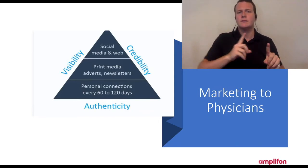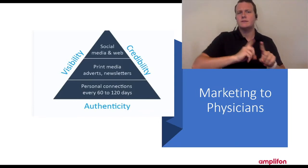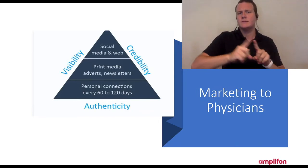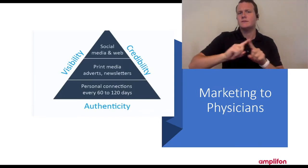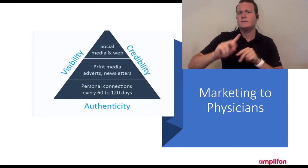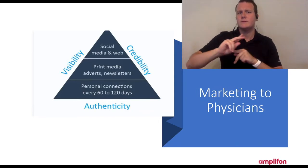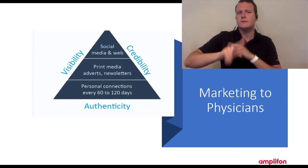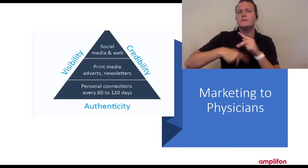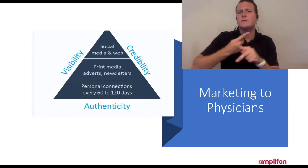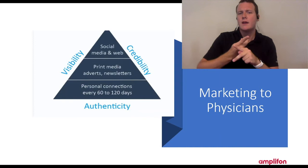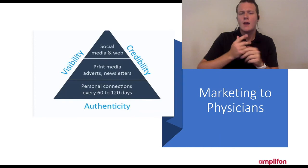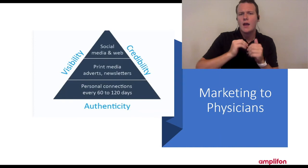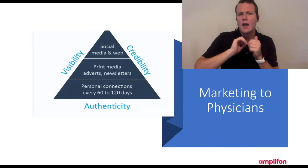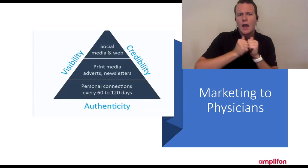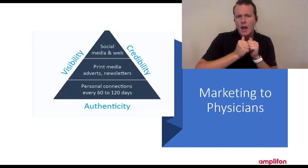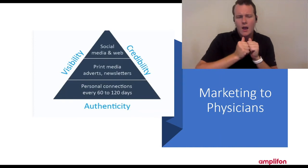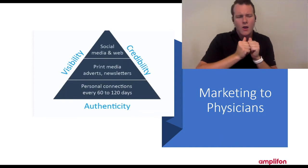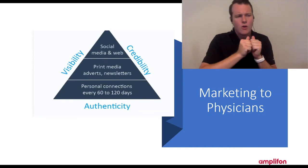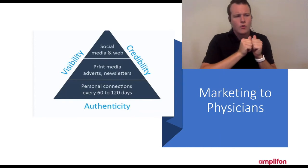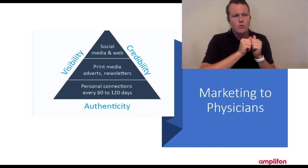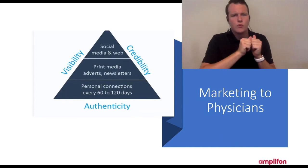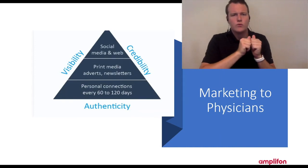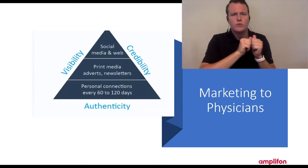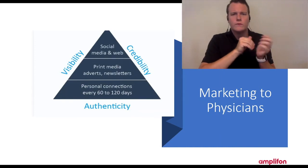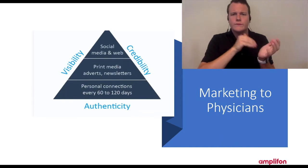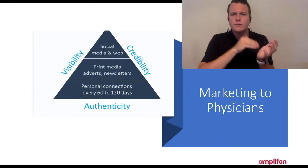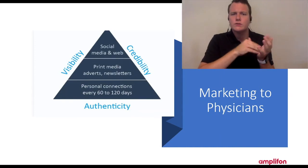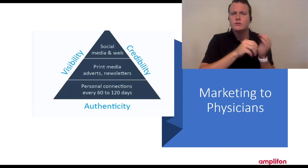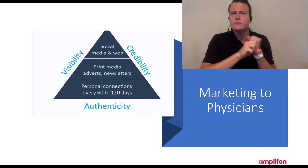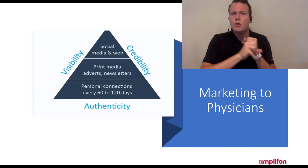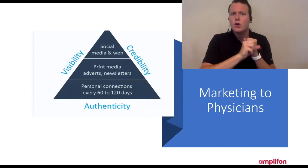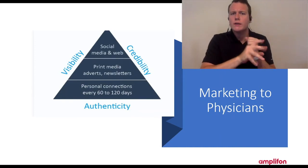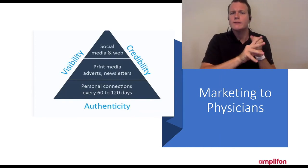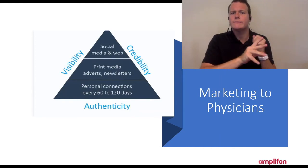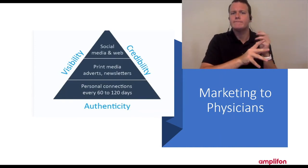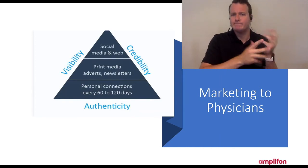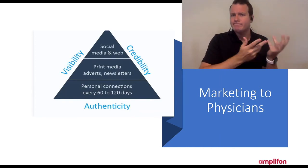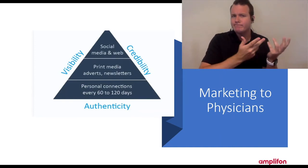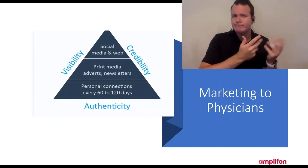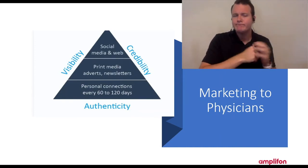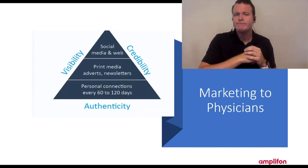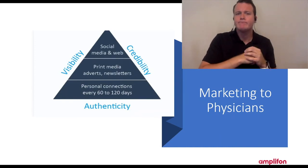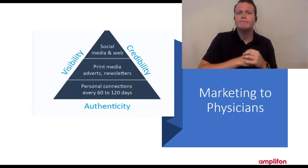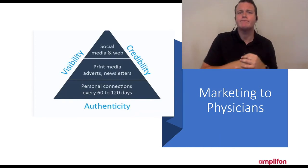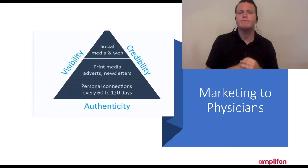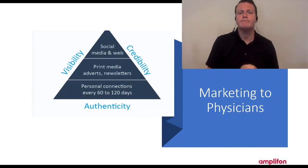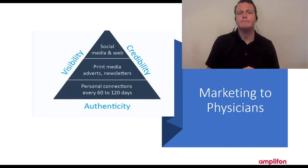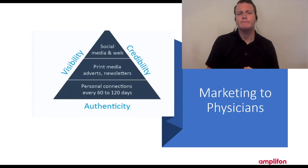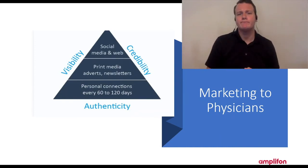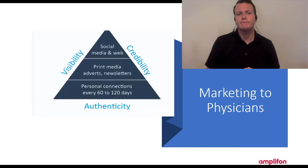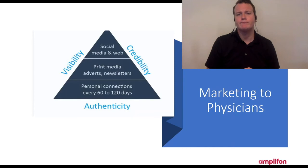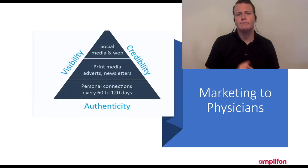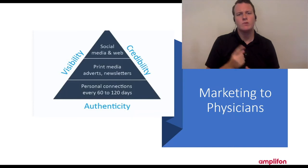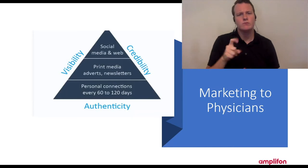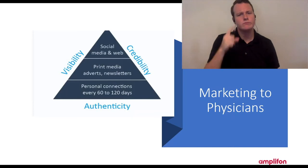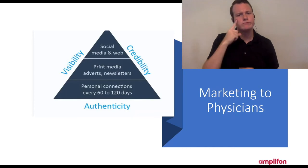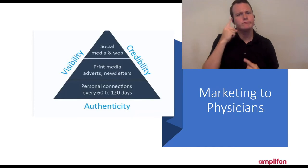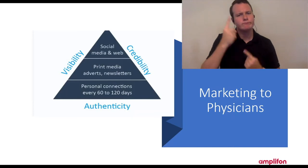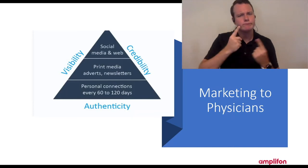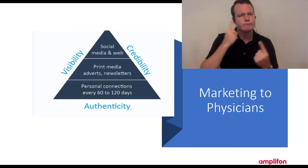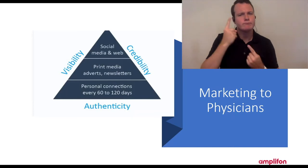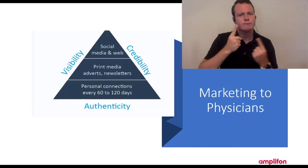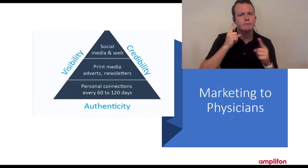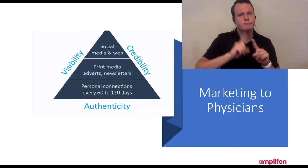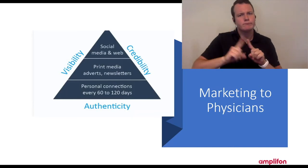different types of ways that you can do physician marketing. And think of these different ways that you can do.